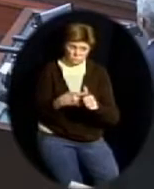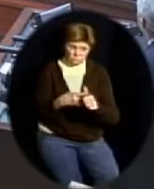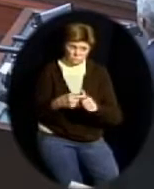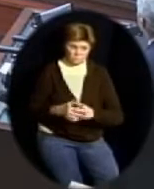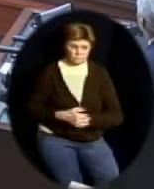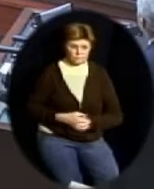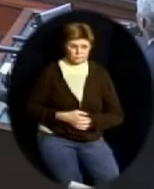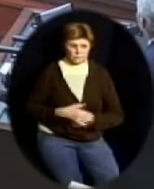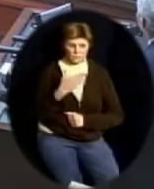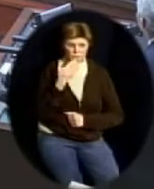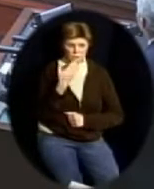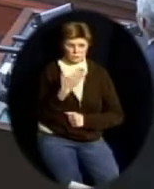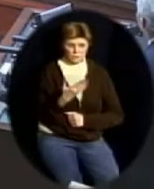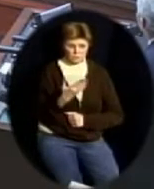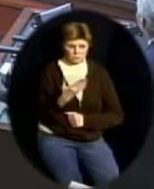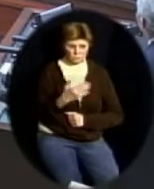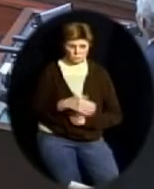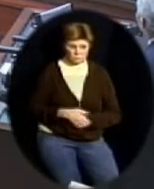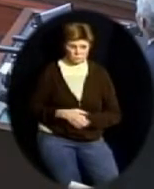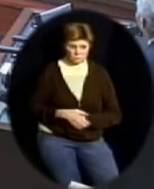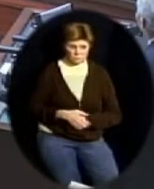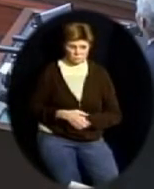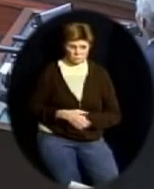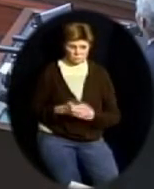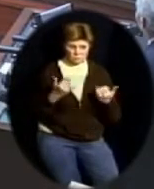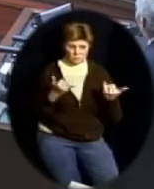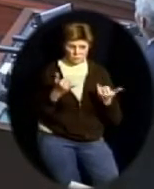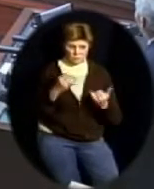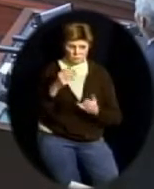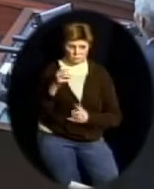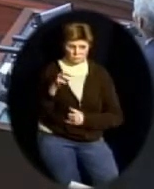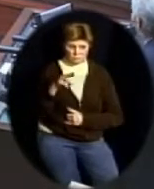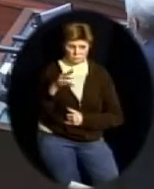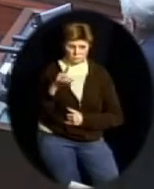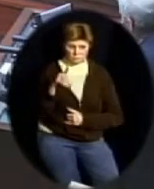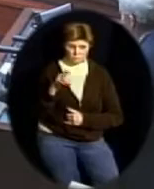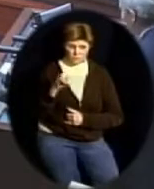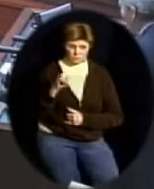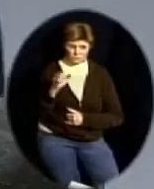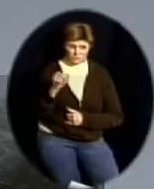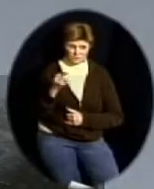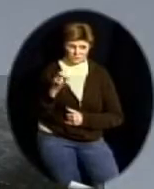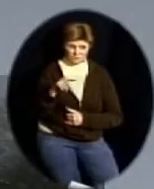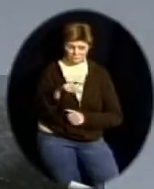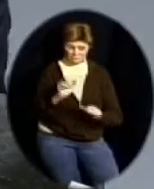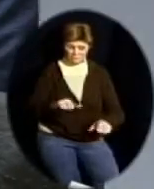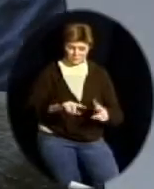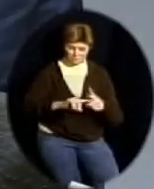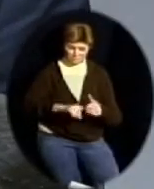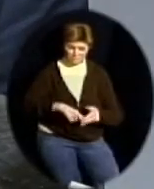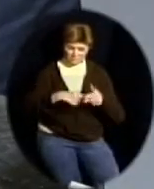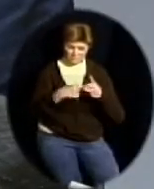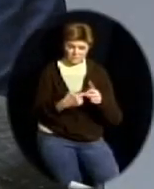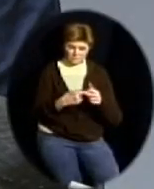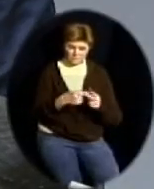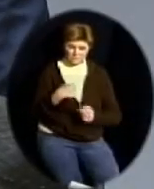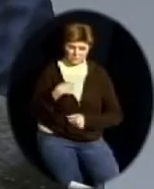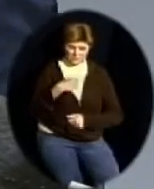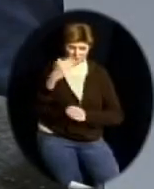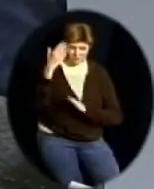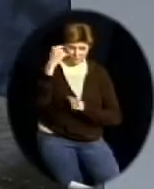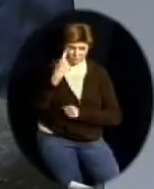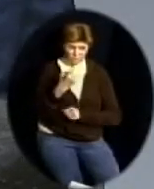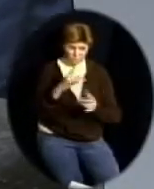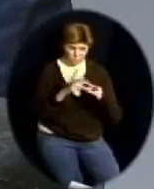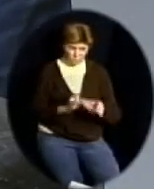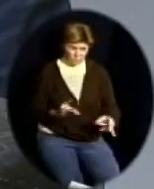Thank you, Mr. Churchman. Mr. Diener? Ready? The floor is yours for your presentation. Well, I hope the one comment that Dr. All